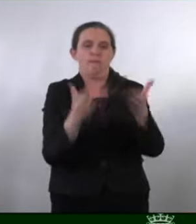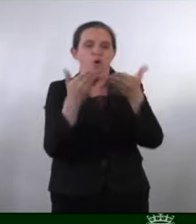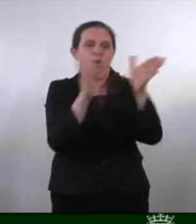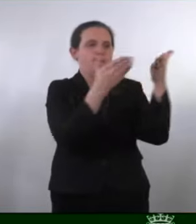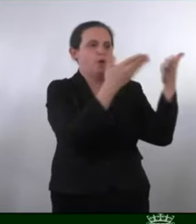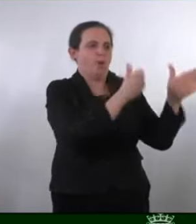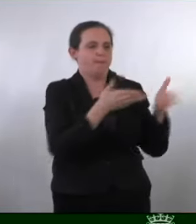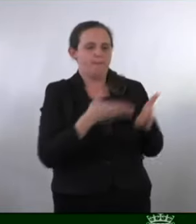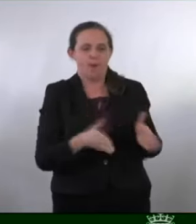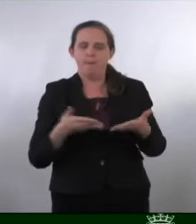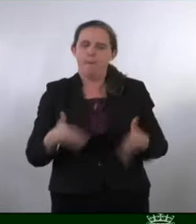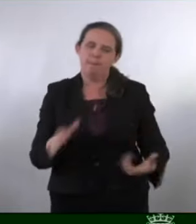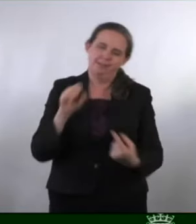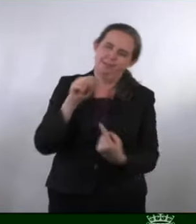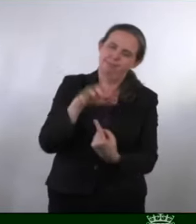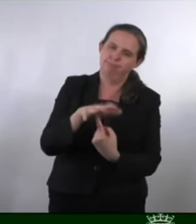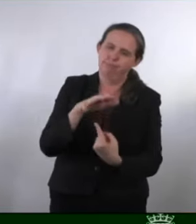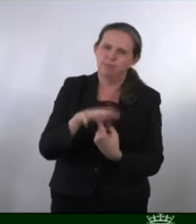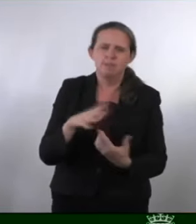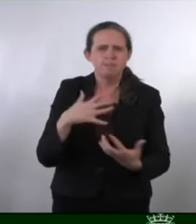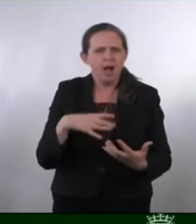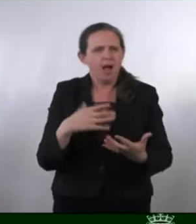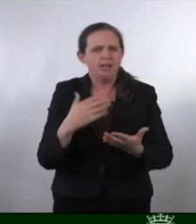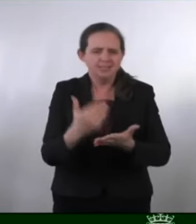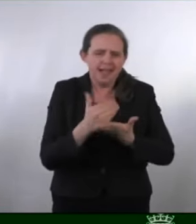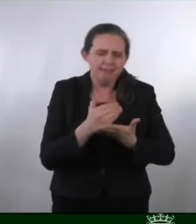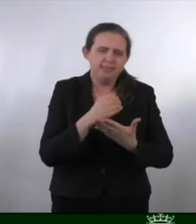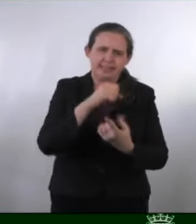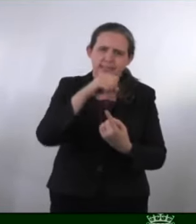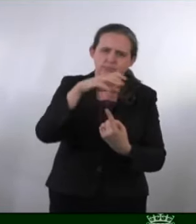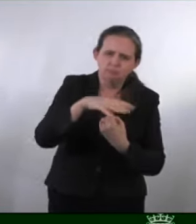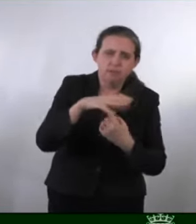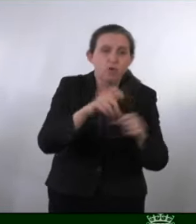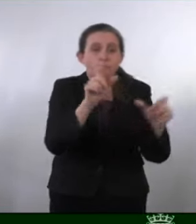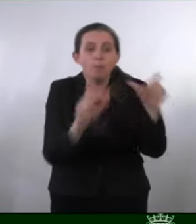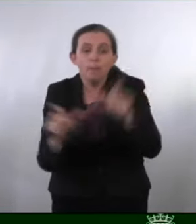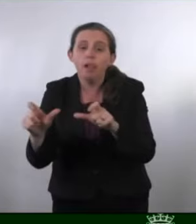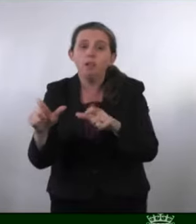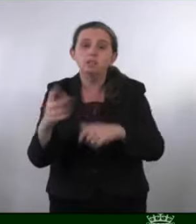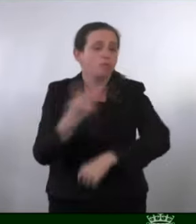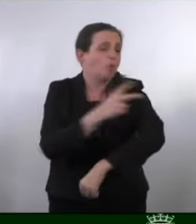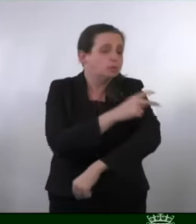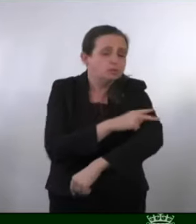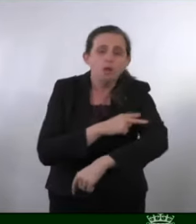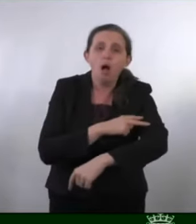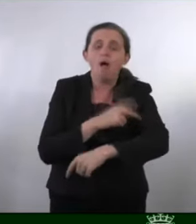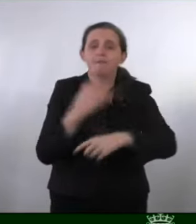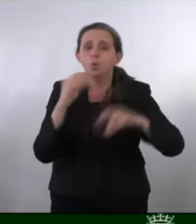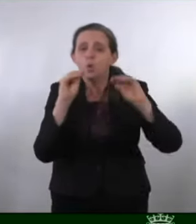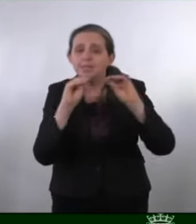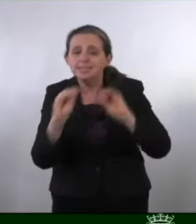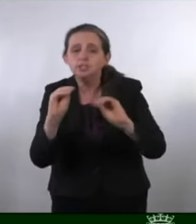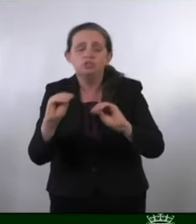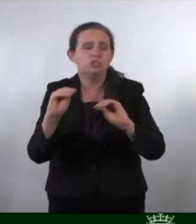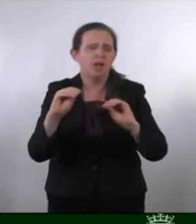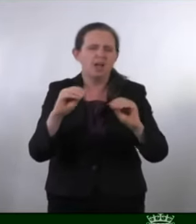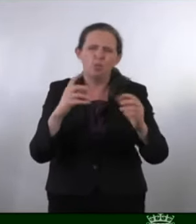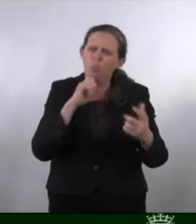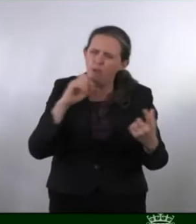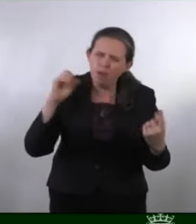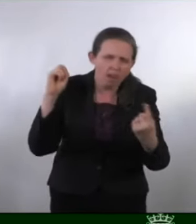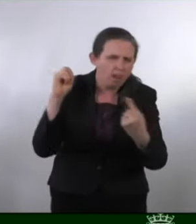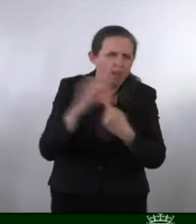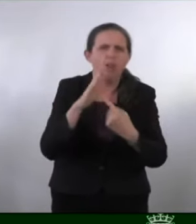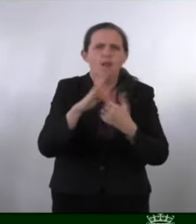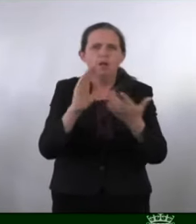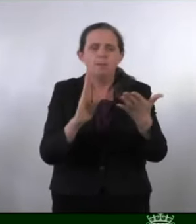the security, not just of pupils but staff, incredibly seriously. And that is why, as every stage of the way, that we'll be doing